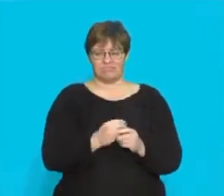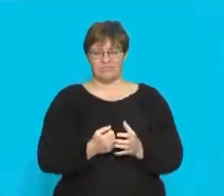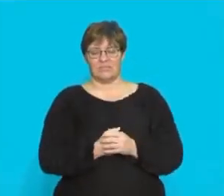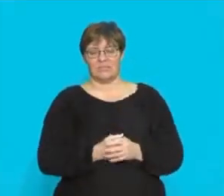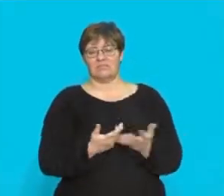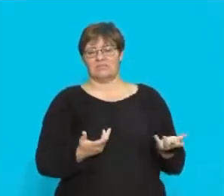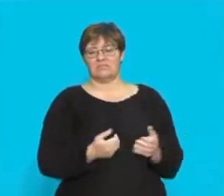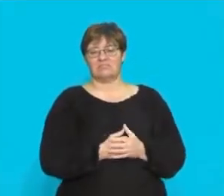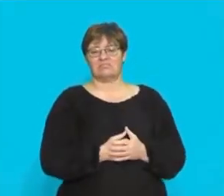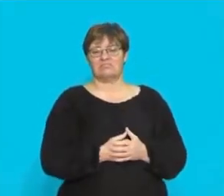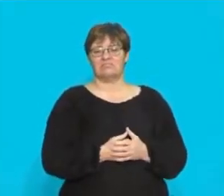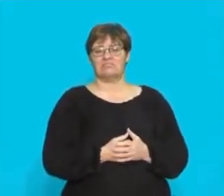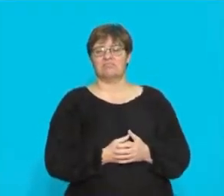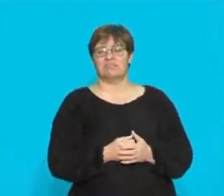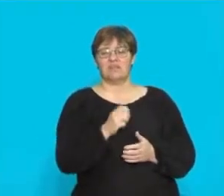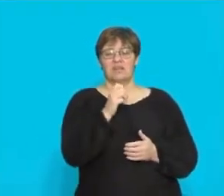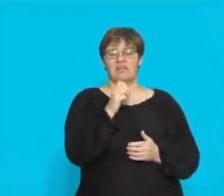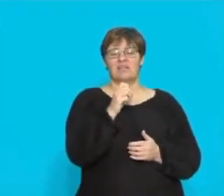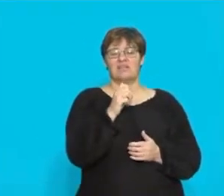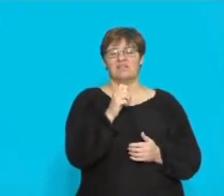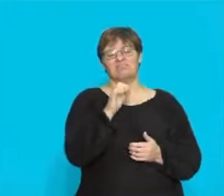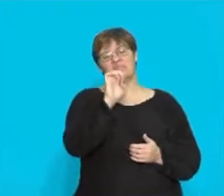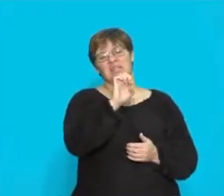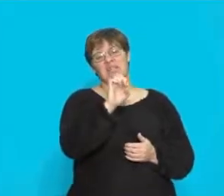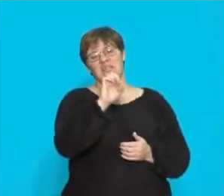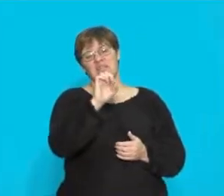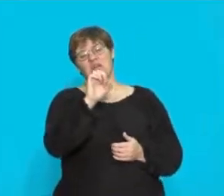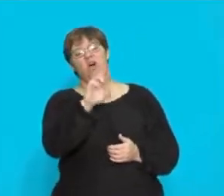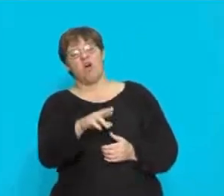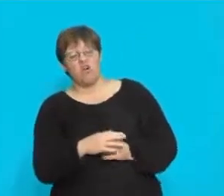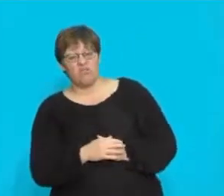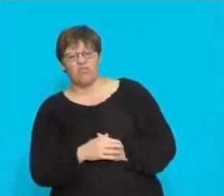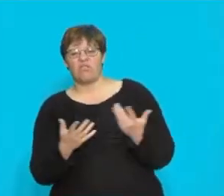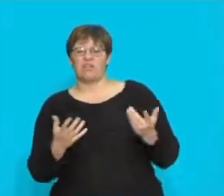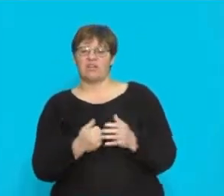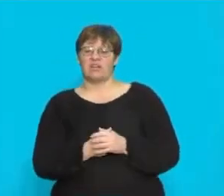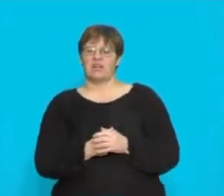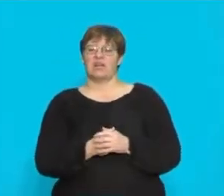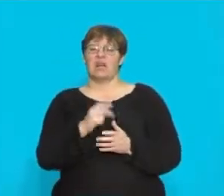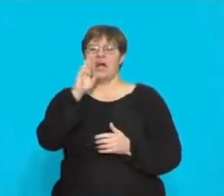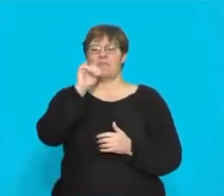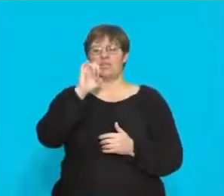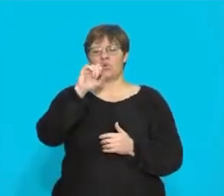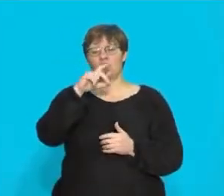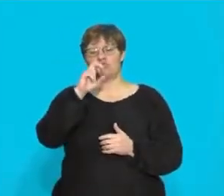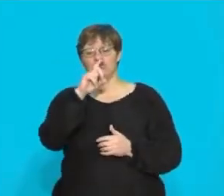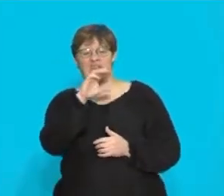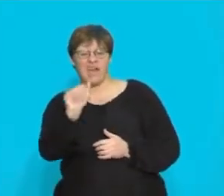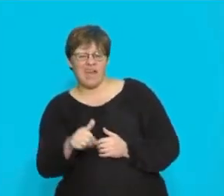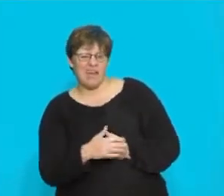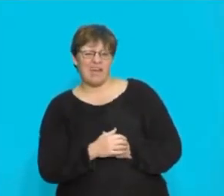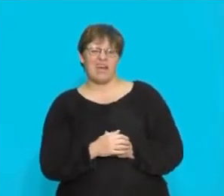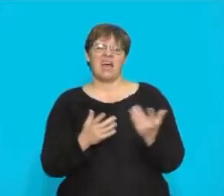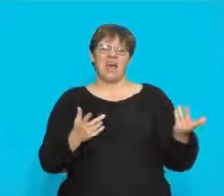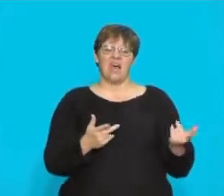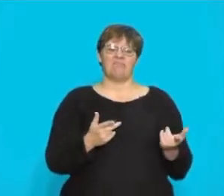structures. They could have ER, they could have Golgi apparatus, they could have mitochondria. In the plants,